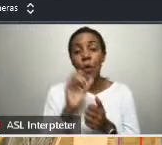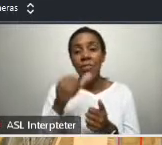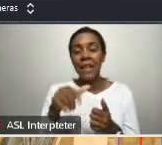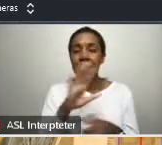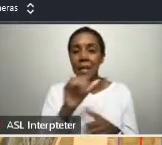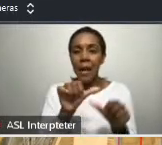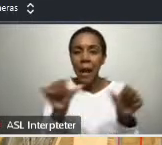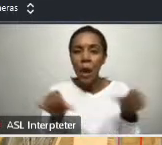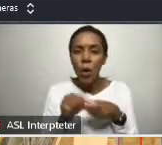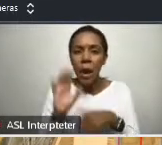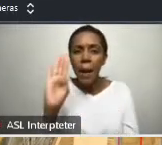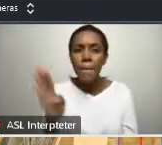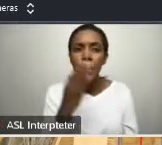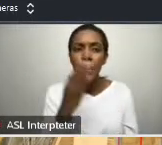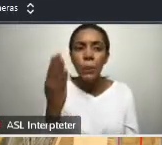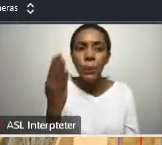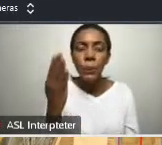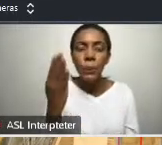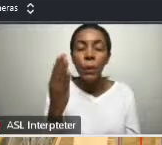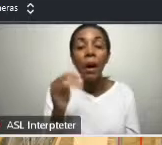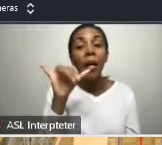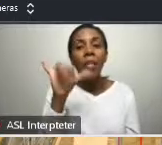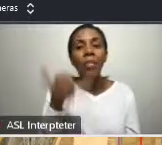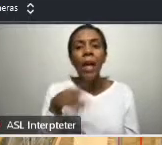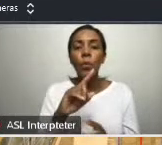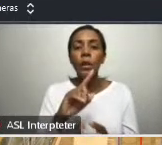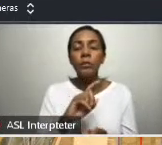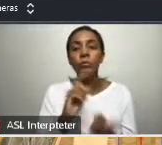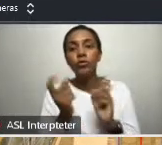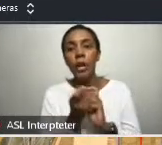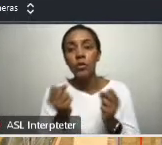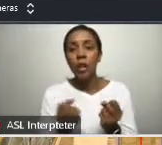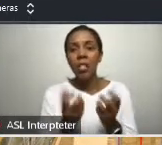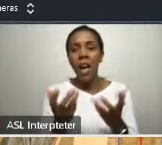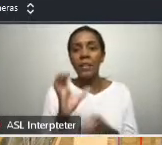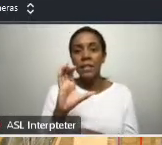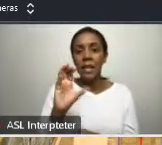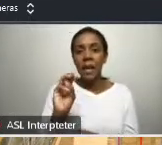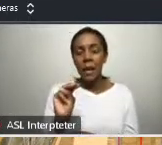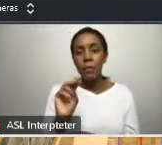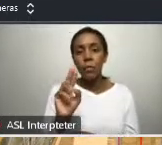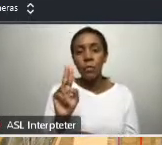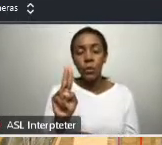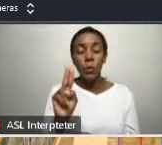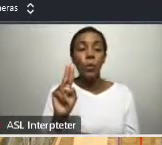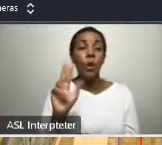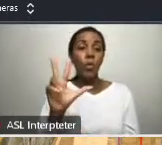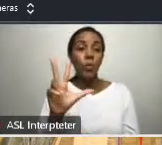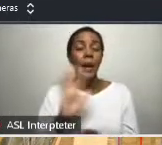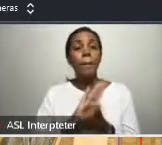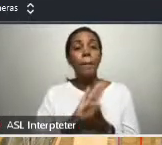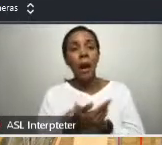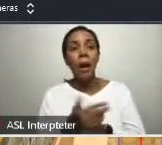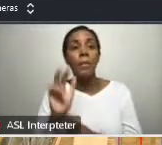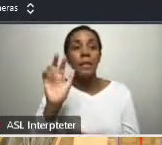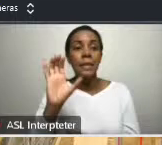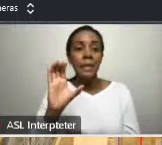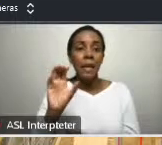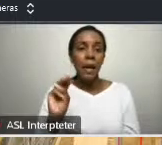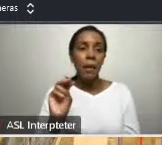blue. So that would turn a lot of our CMU3, or most of it in this area, to CMU1. There's also